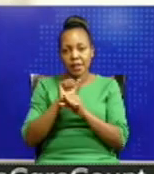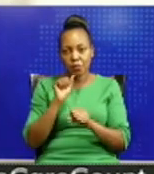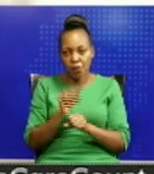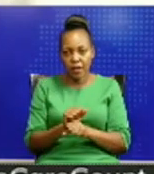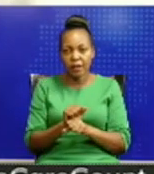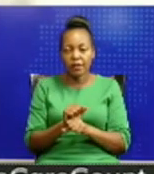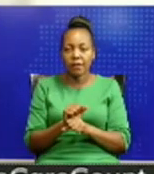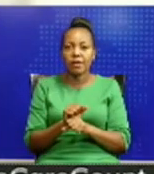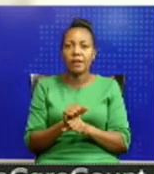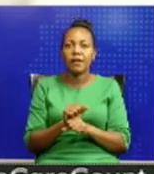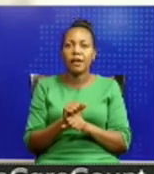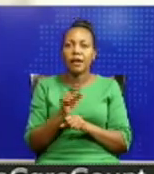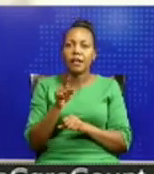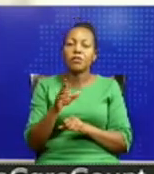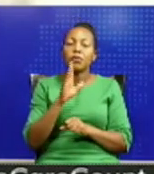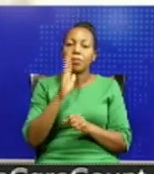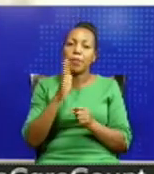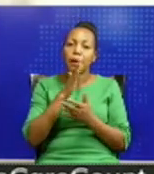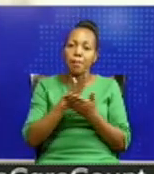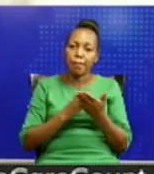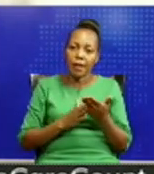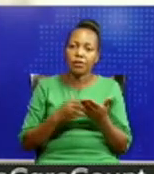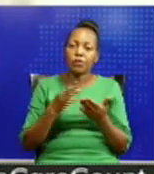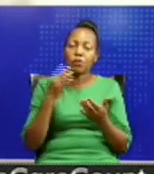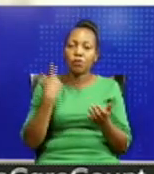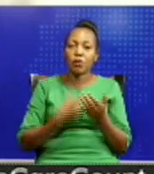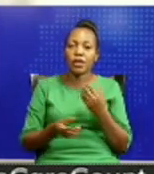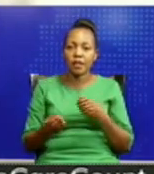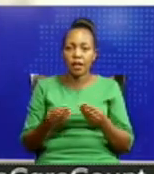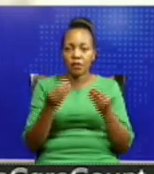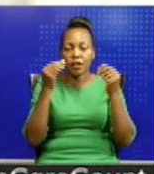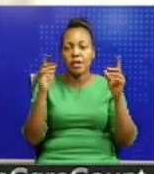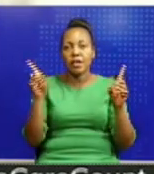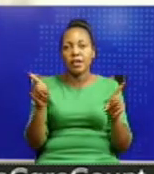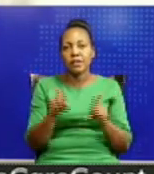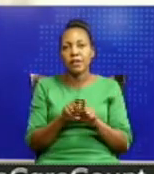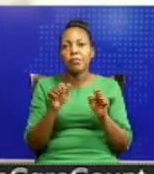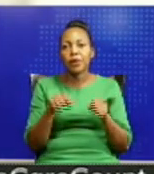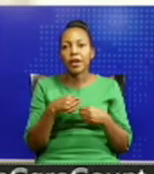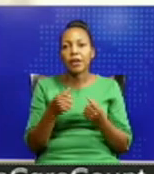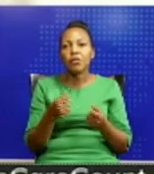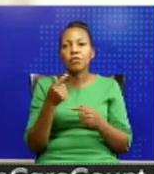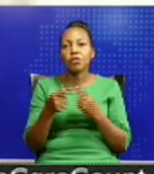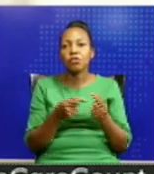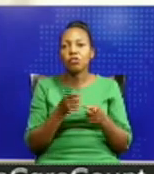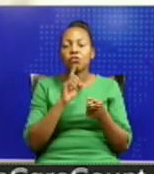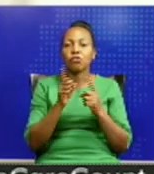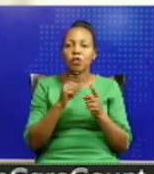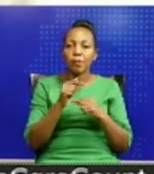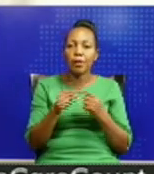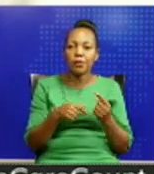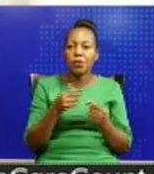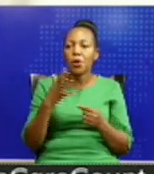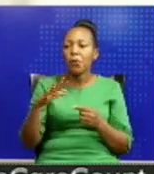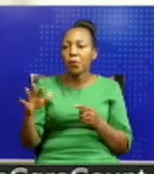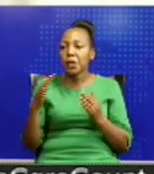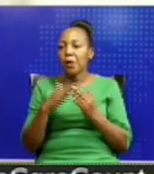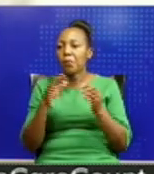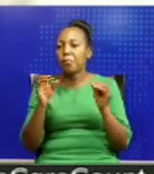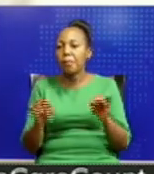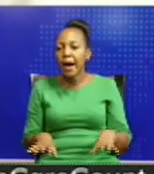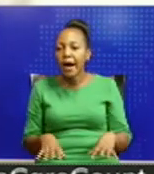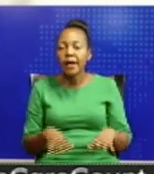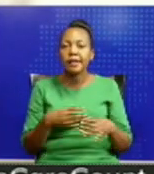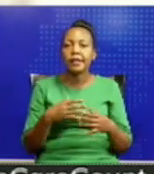then it shall be part and partial of what they are doing, and we shall not now be talking about lack of water